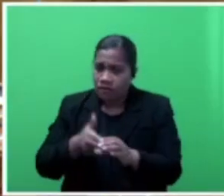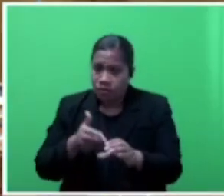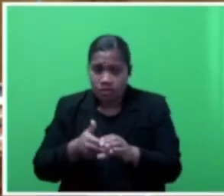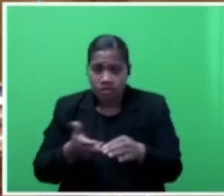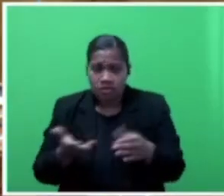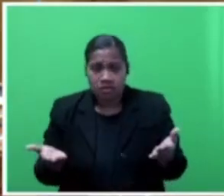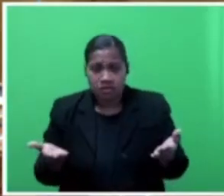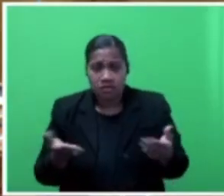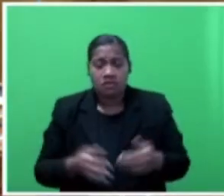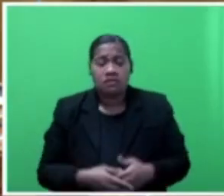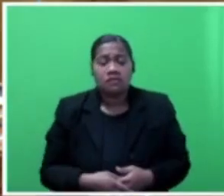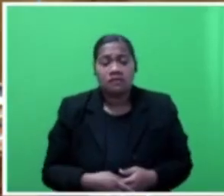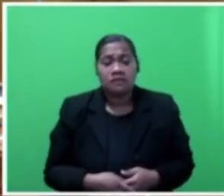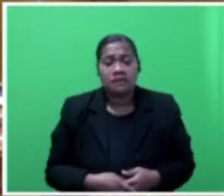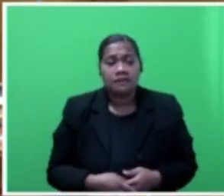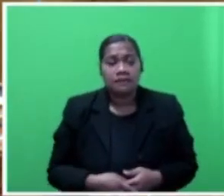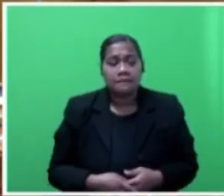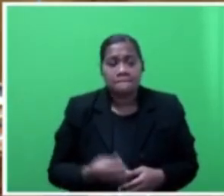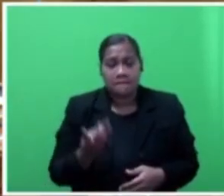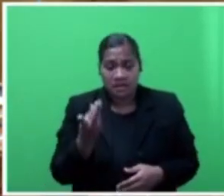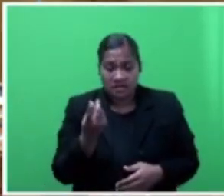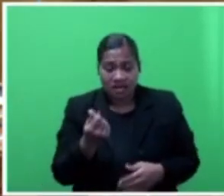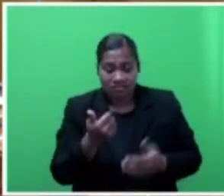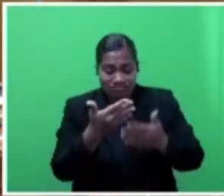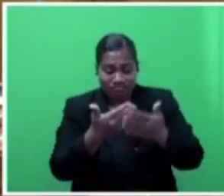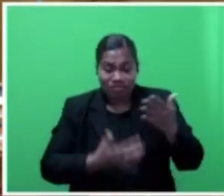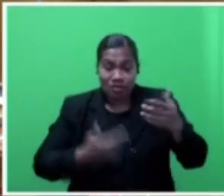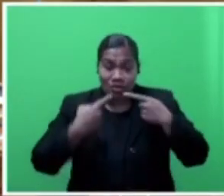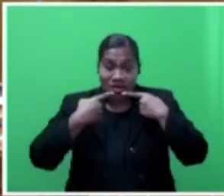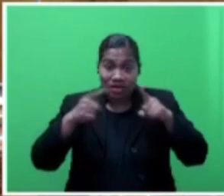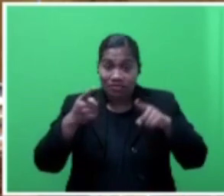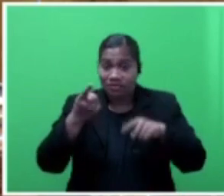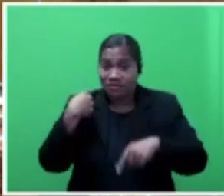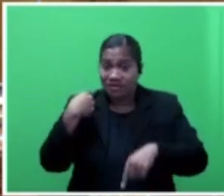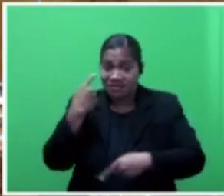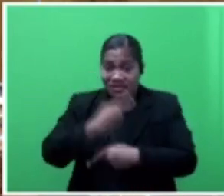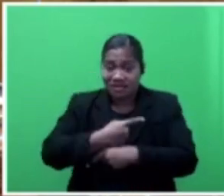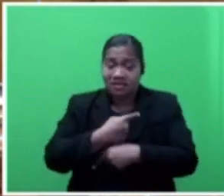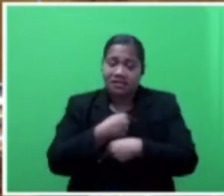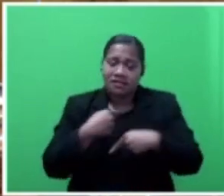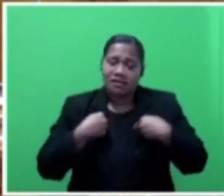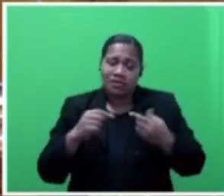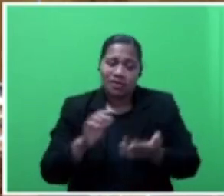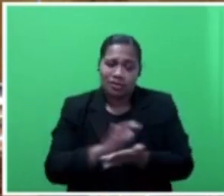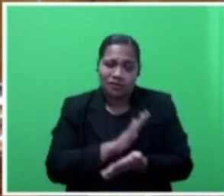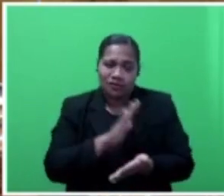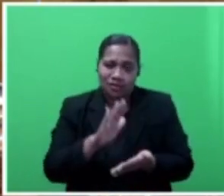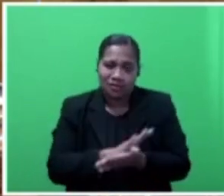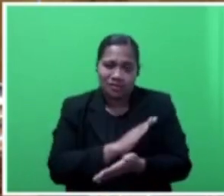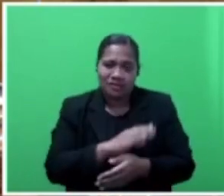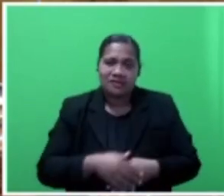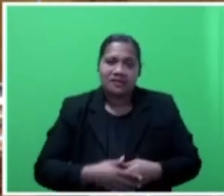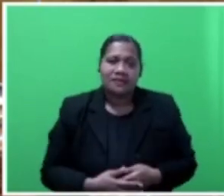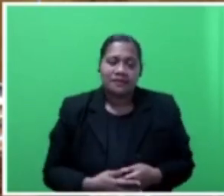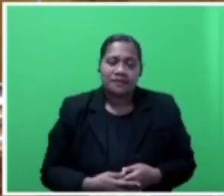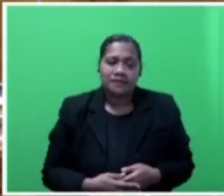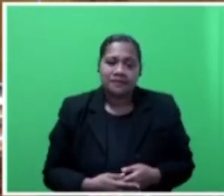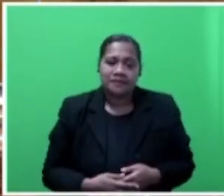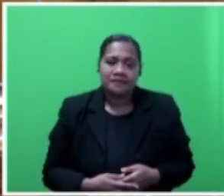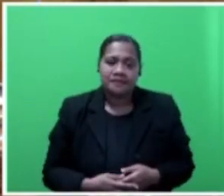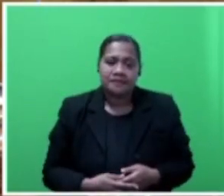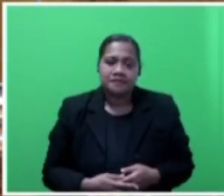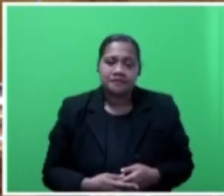Some measures were announced last night, and we are grateful for that, sir. At the sectorial level,